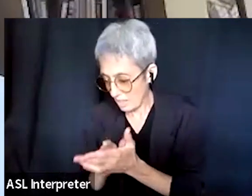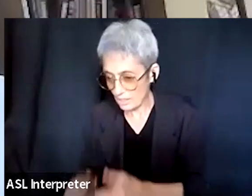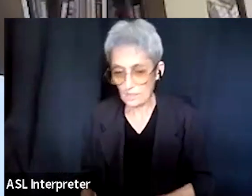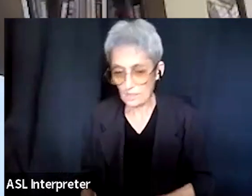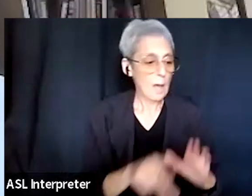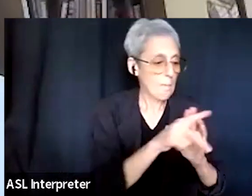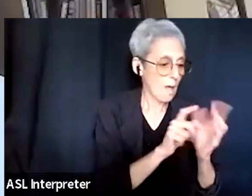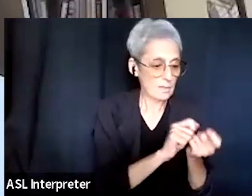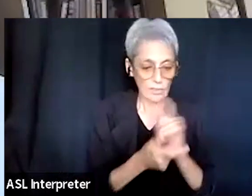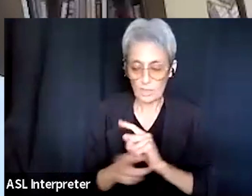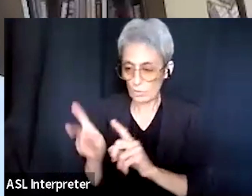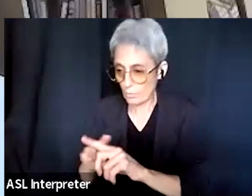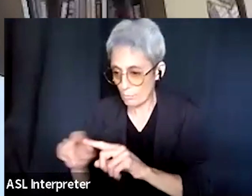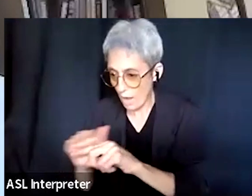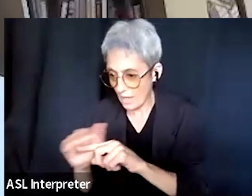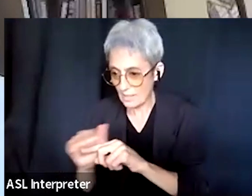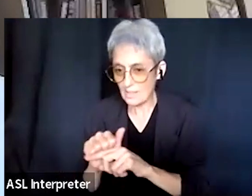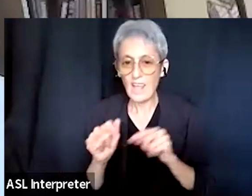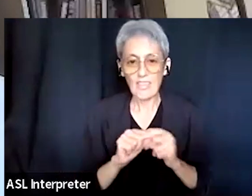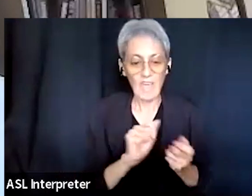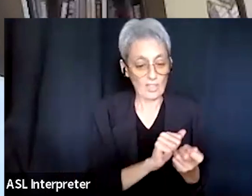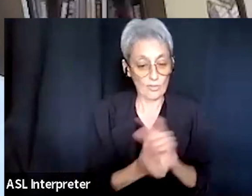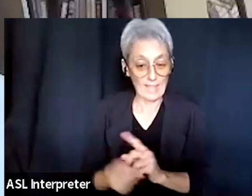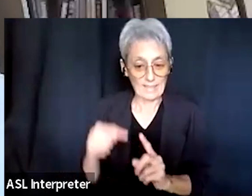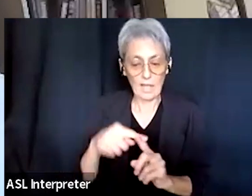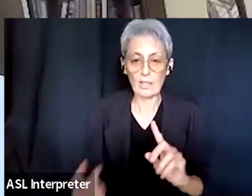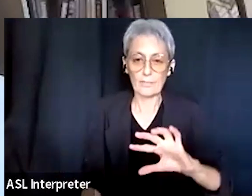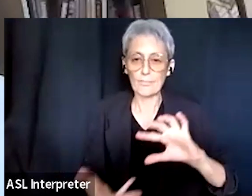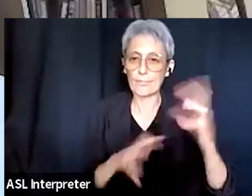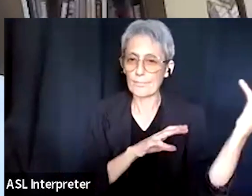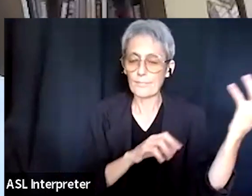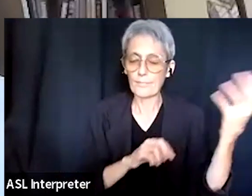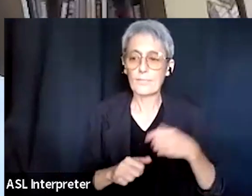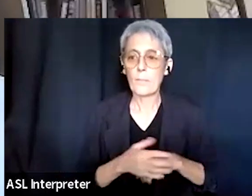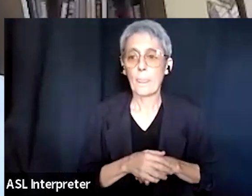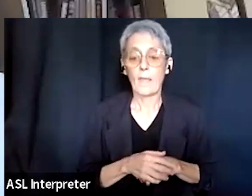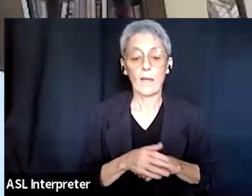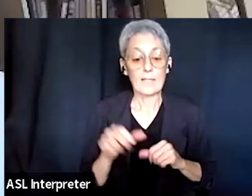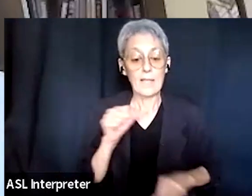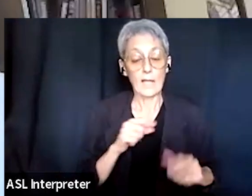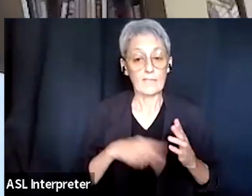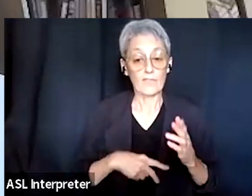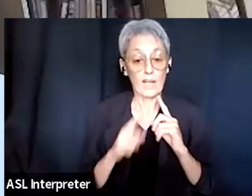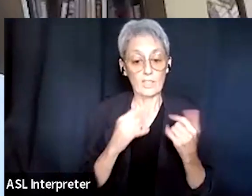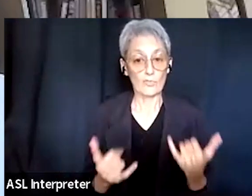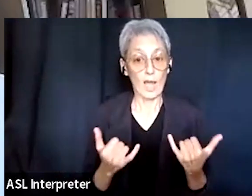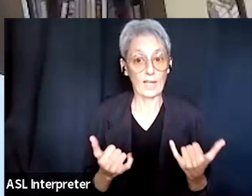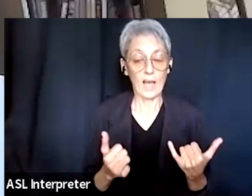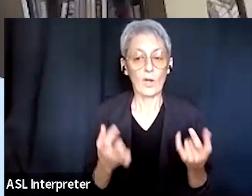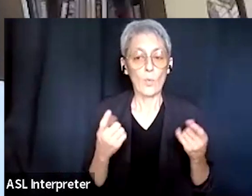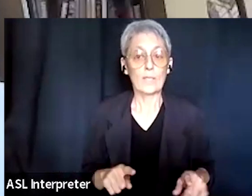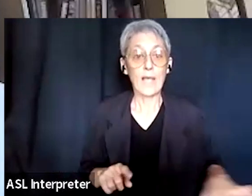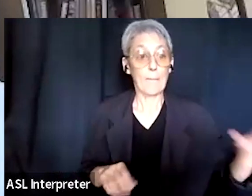awry. And I think we're at a critical moment in the science of reading conversations and what's happening in school